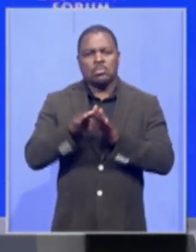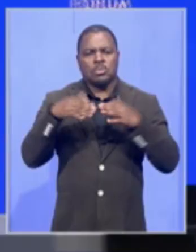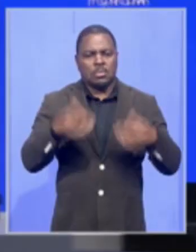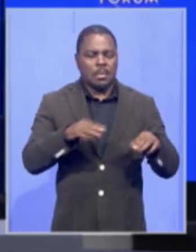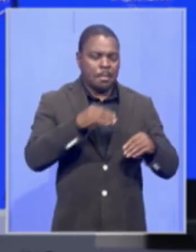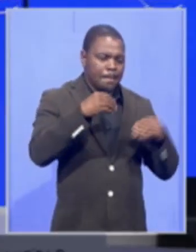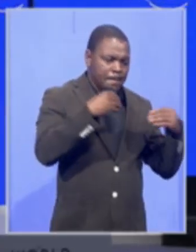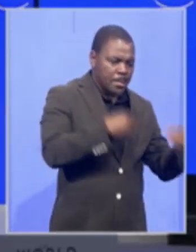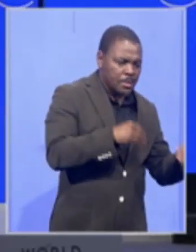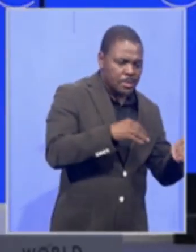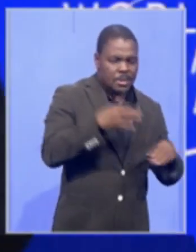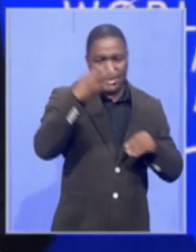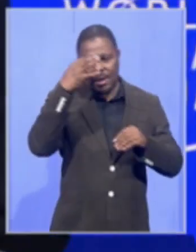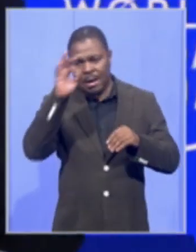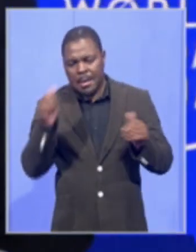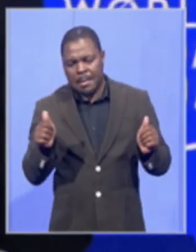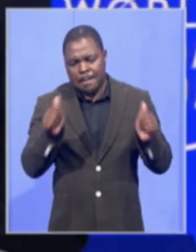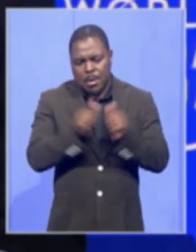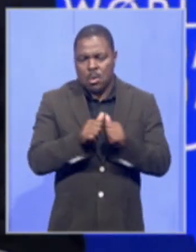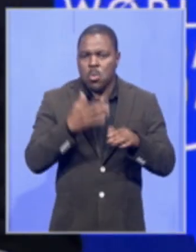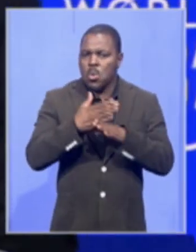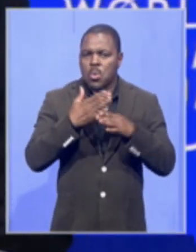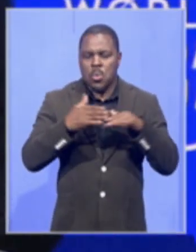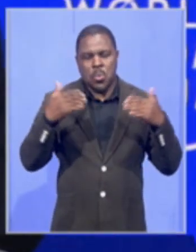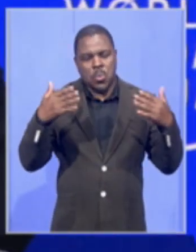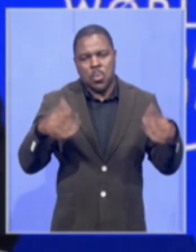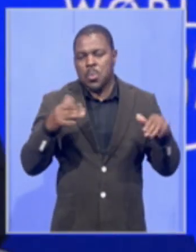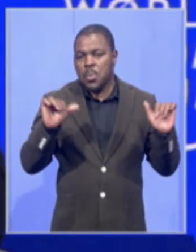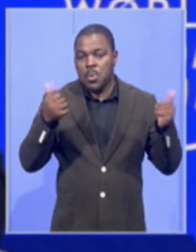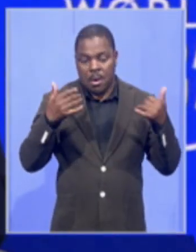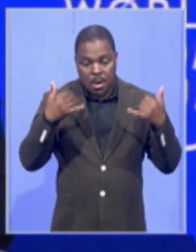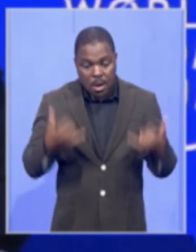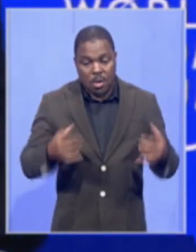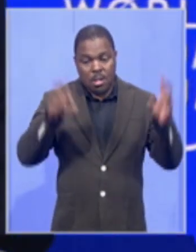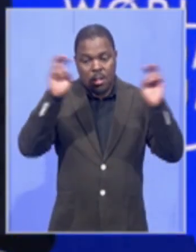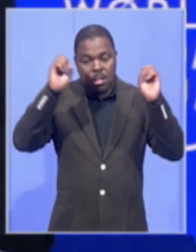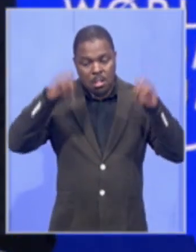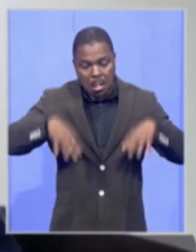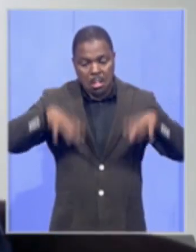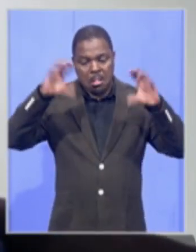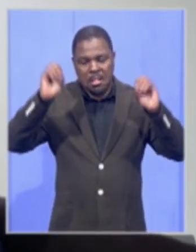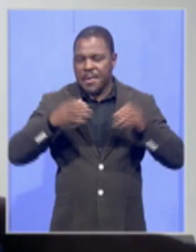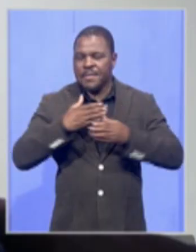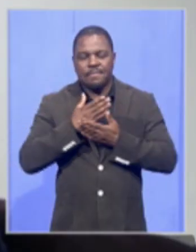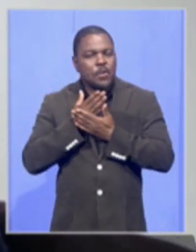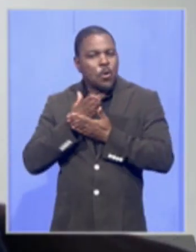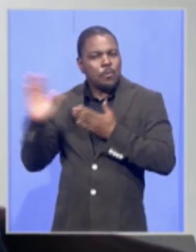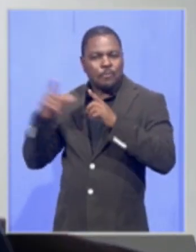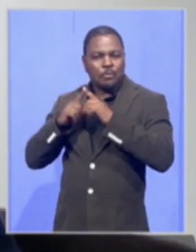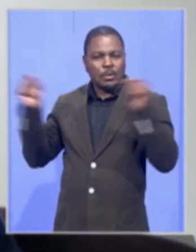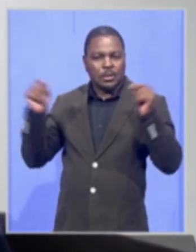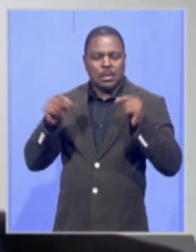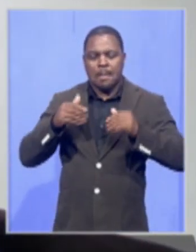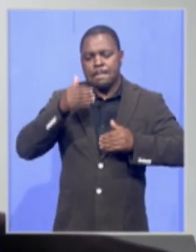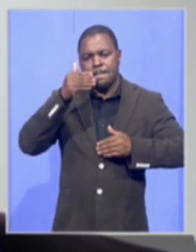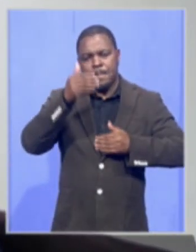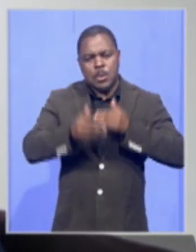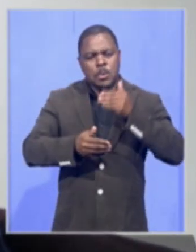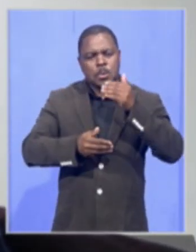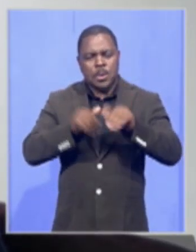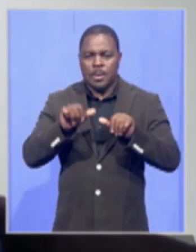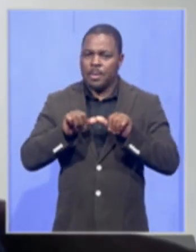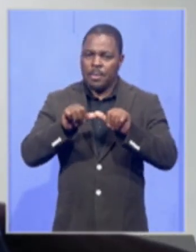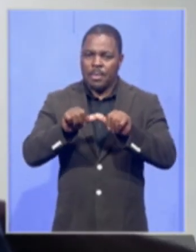has worked very well. We don't have load shedding anymore. We've made good progress in implementing the